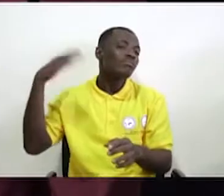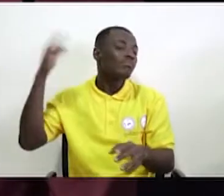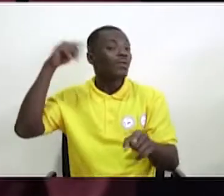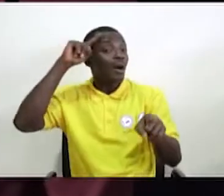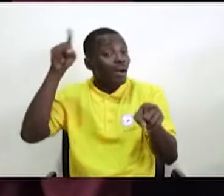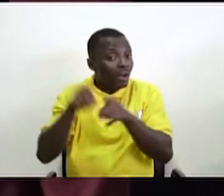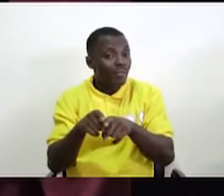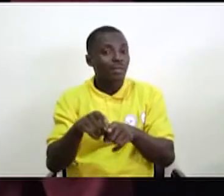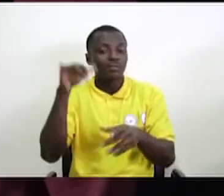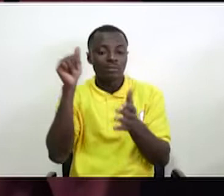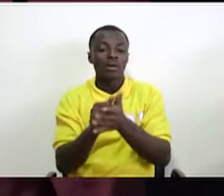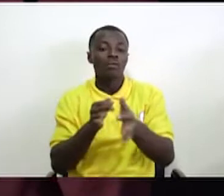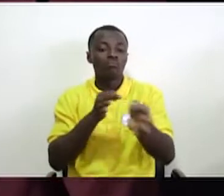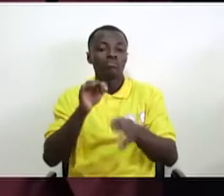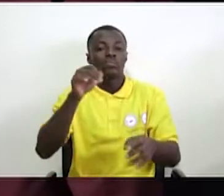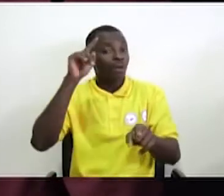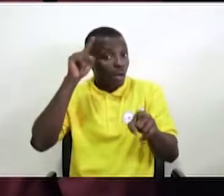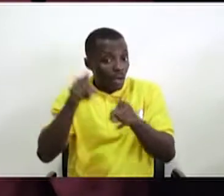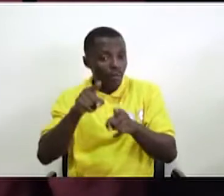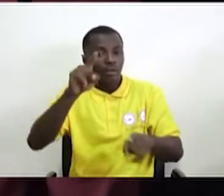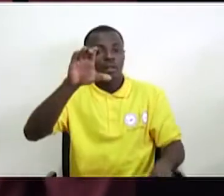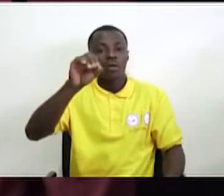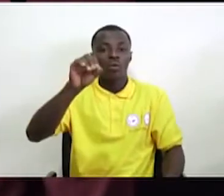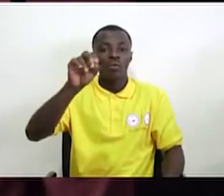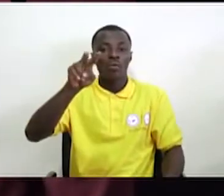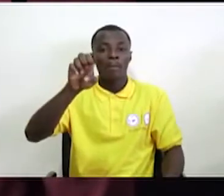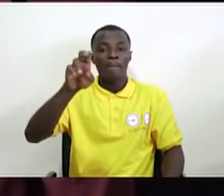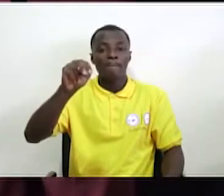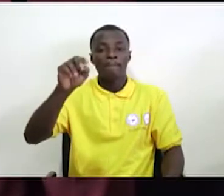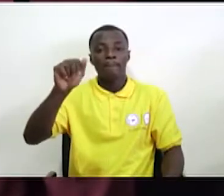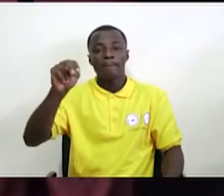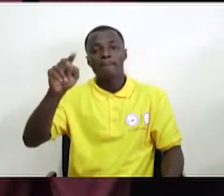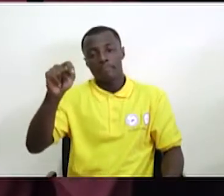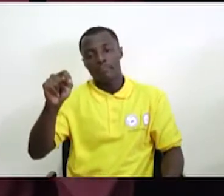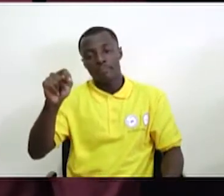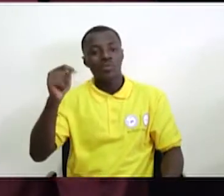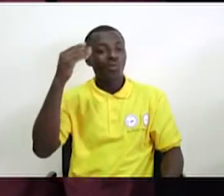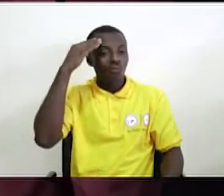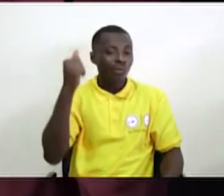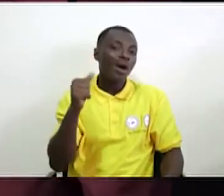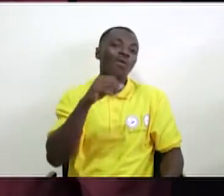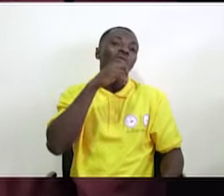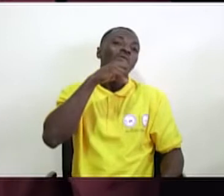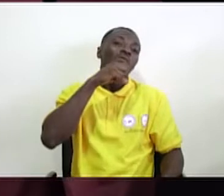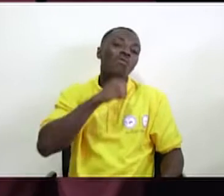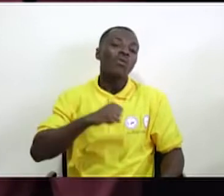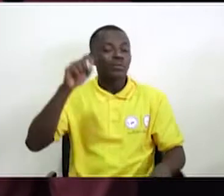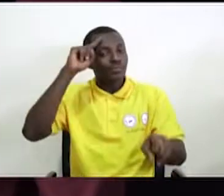And why the sacrifices of the Old Covenant were so ineffectual.